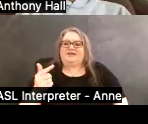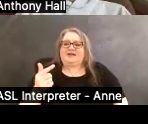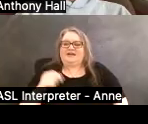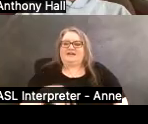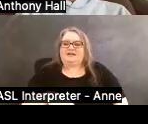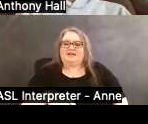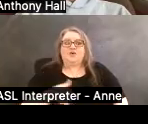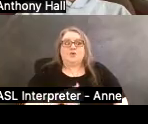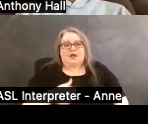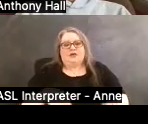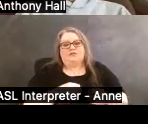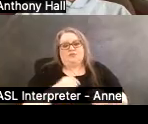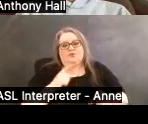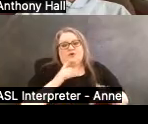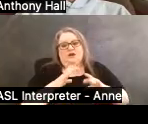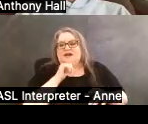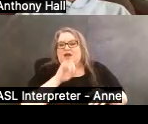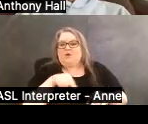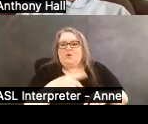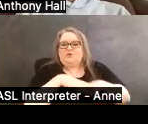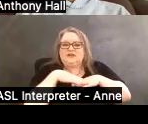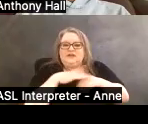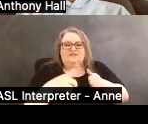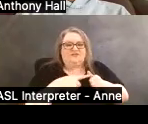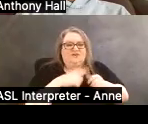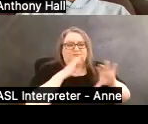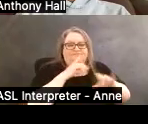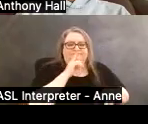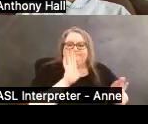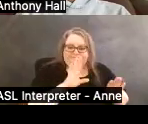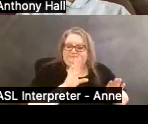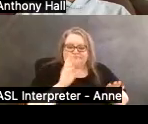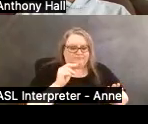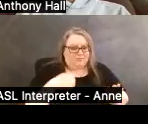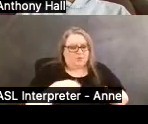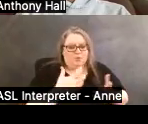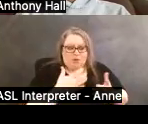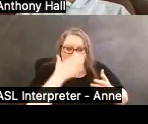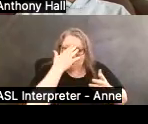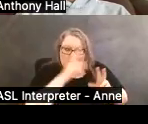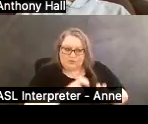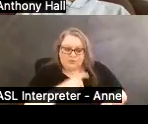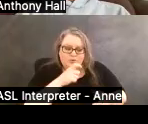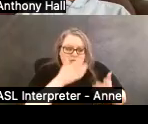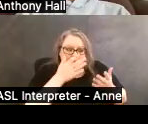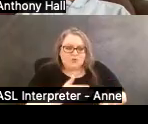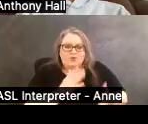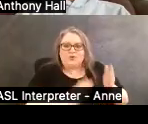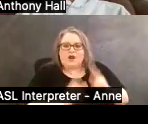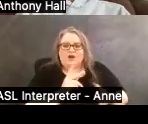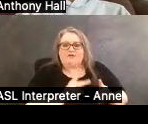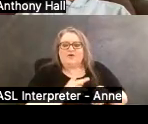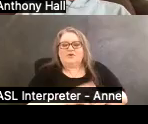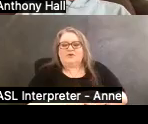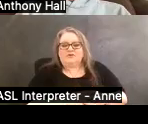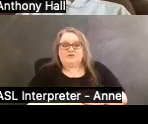more conversations than just the initial conversation. We really want to know who our folks are, well, who we're first of all